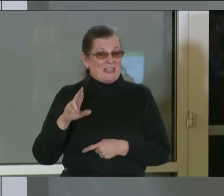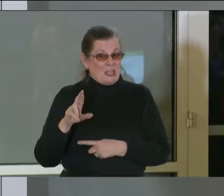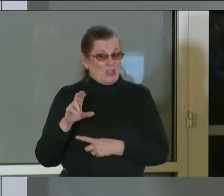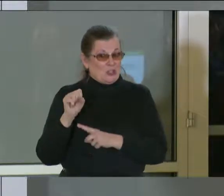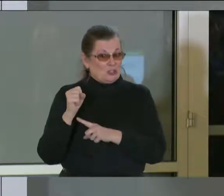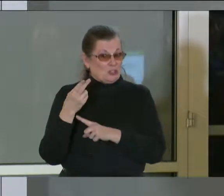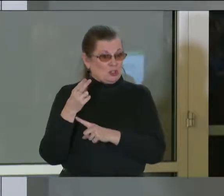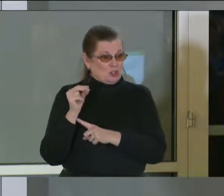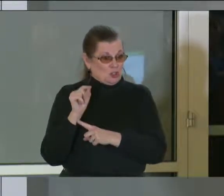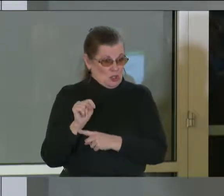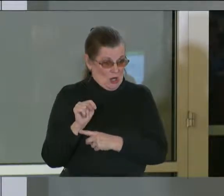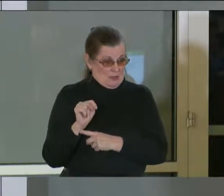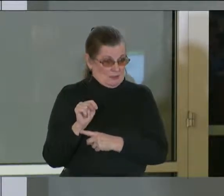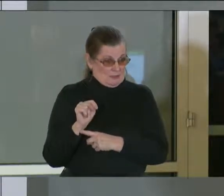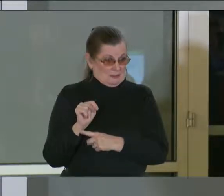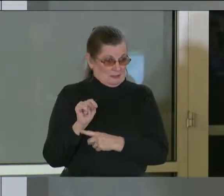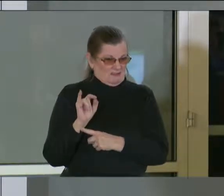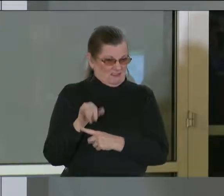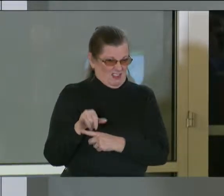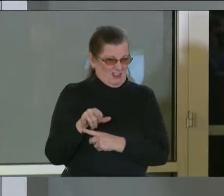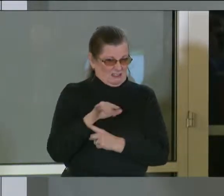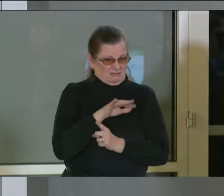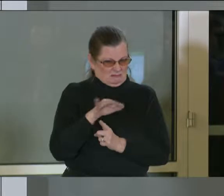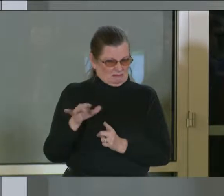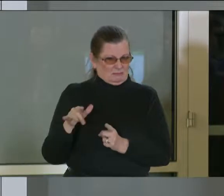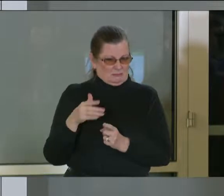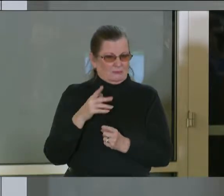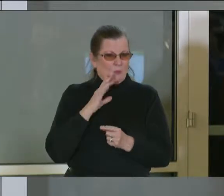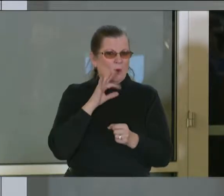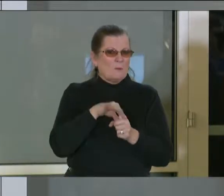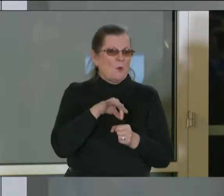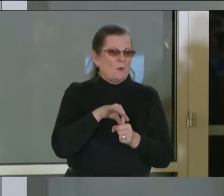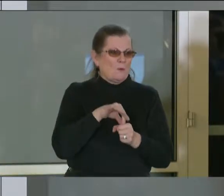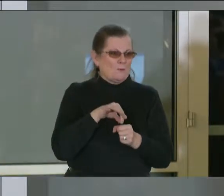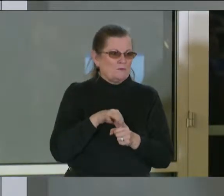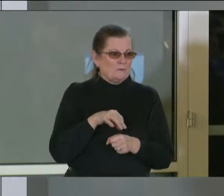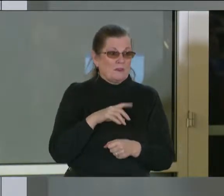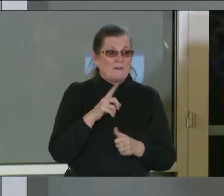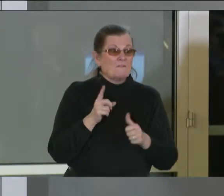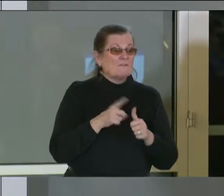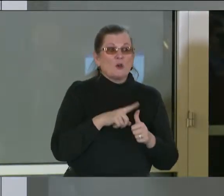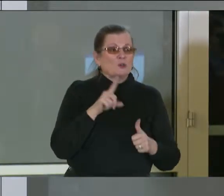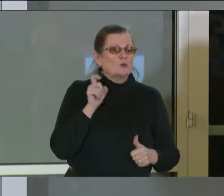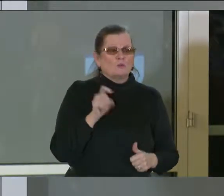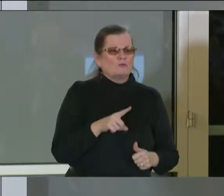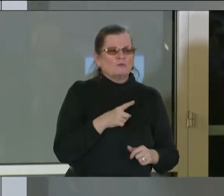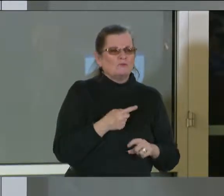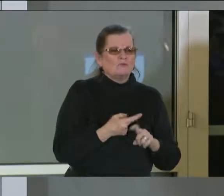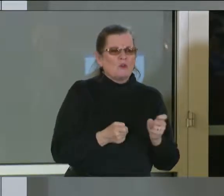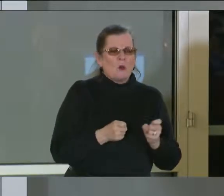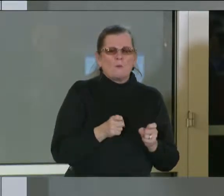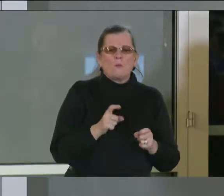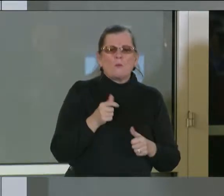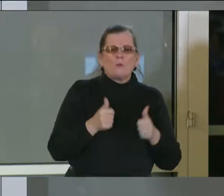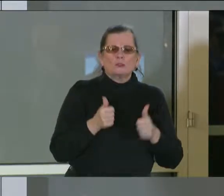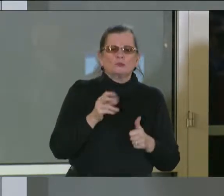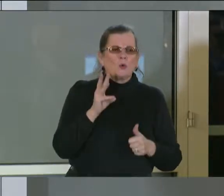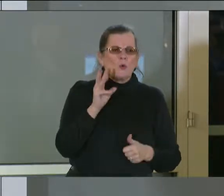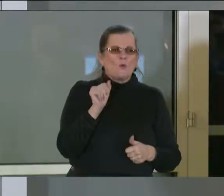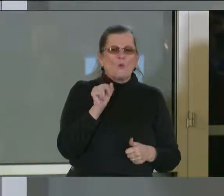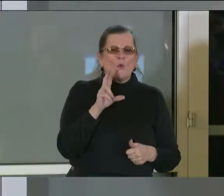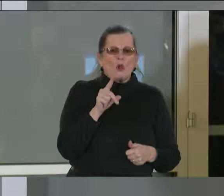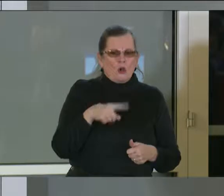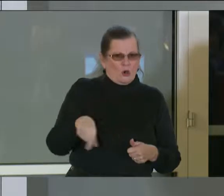this evening. We want to know which ward you are visiting us from. So using your smartphone or tablet, you